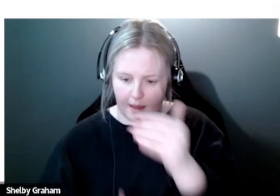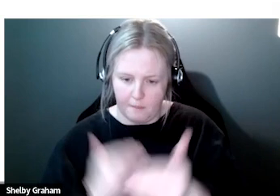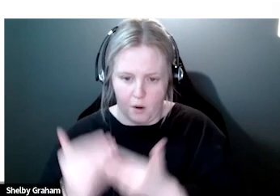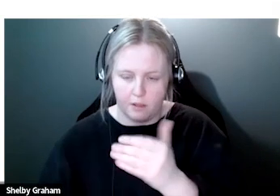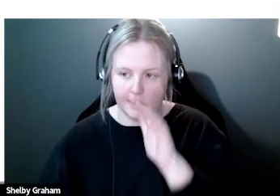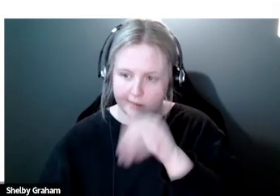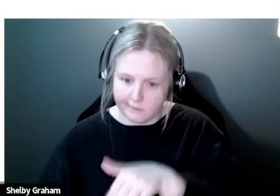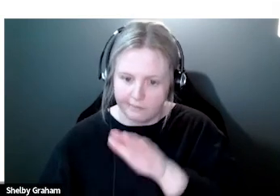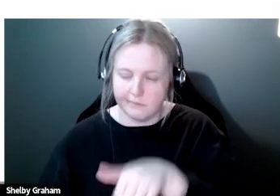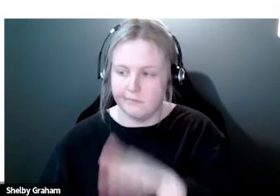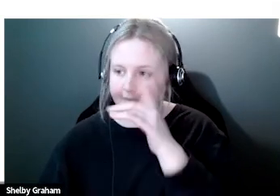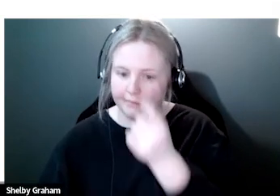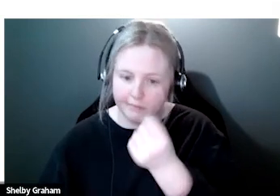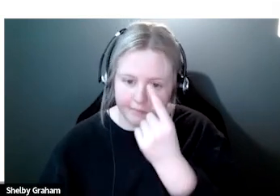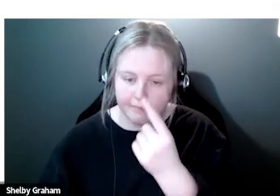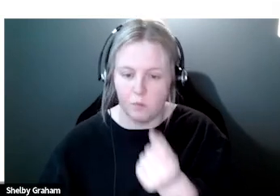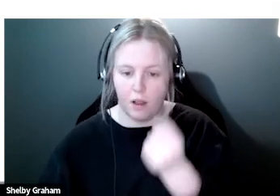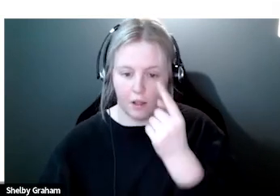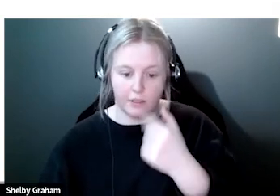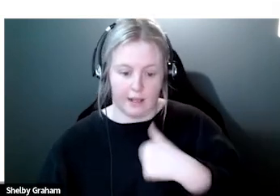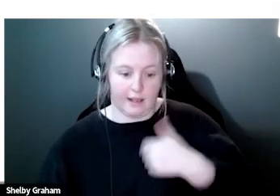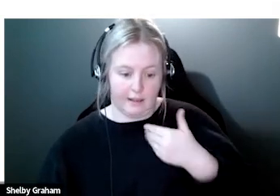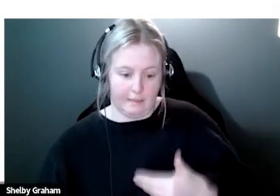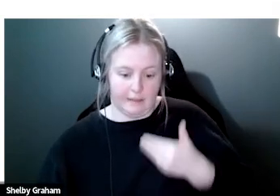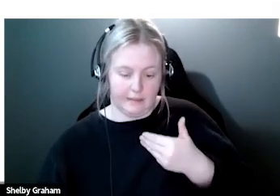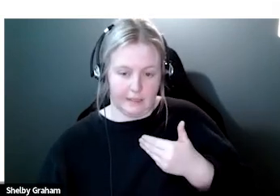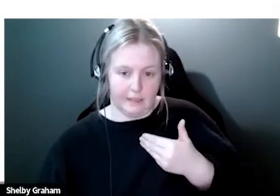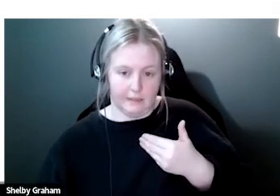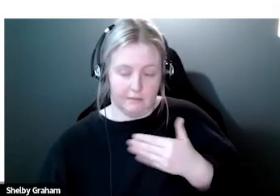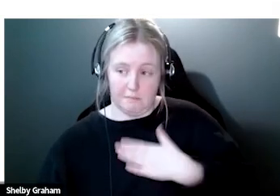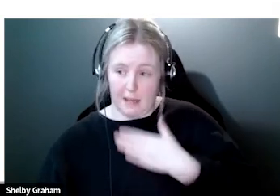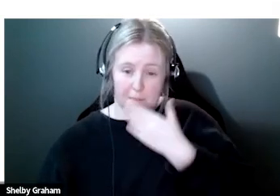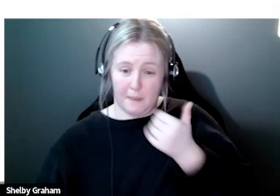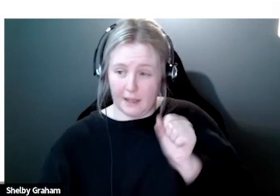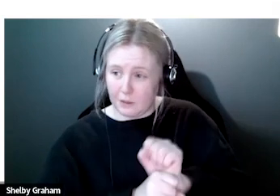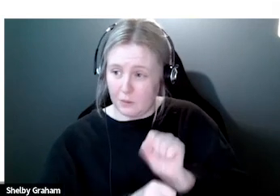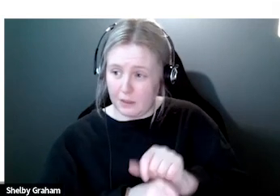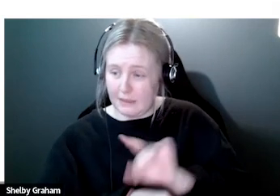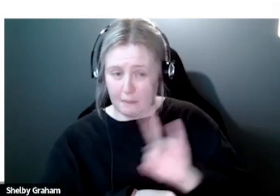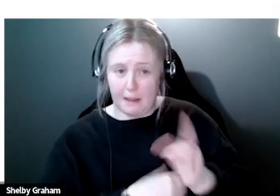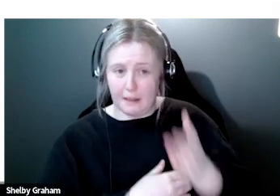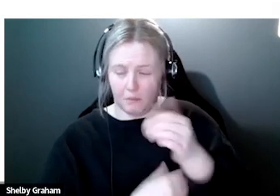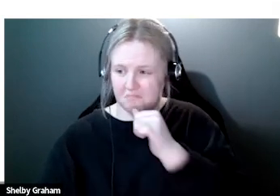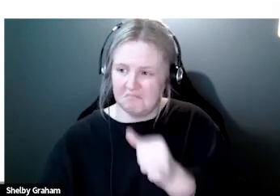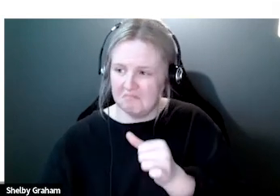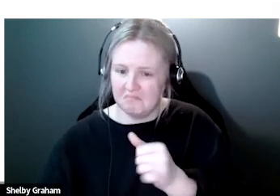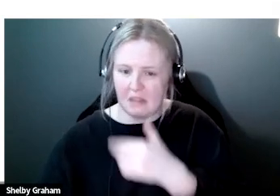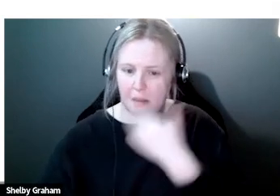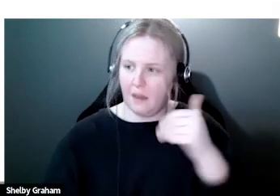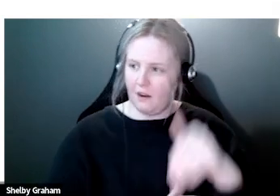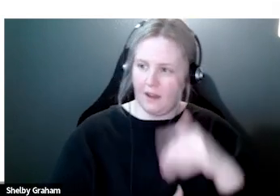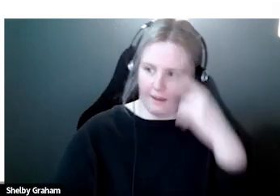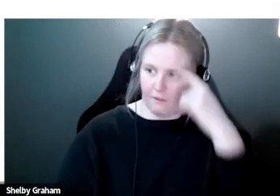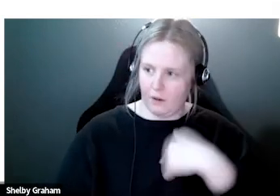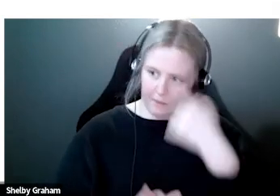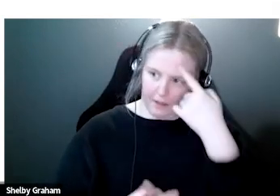that me as an individual, I'm not going to produce my best work at 8 o'clock in the morning. That's not going to be where